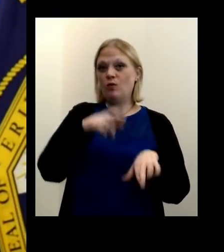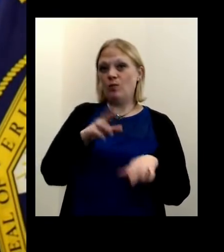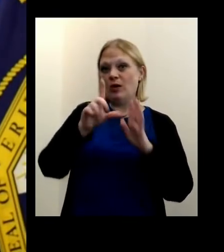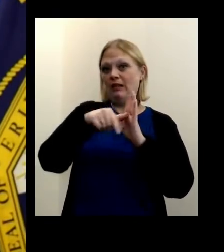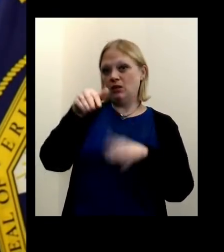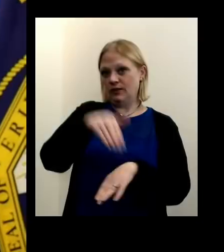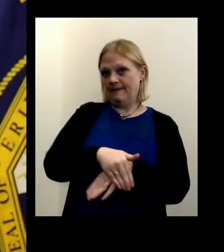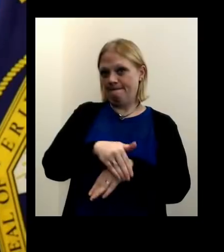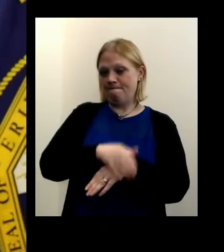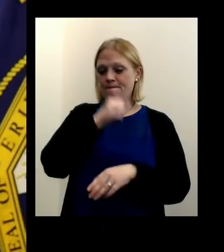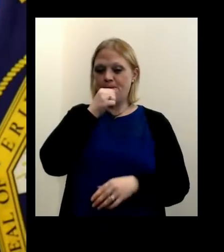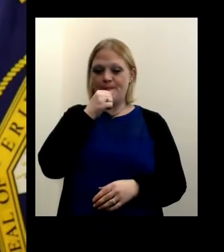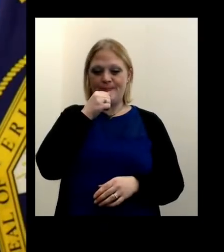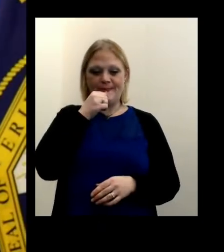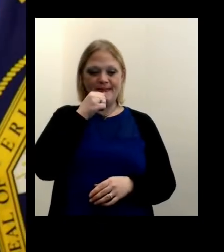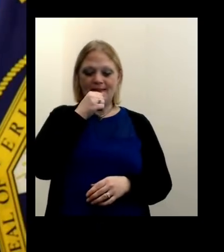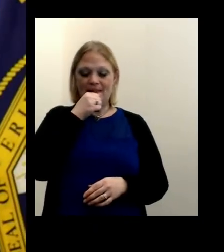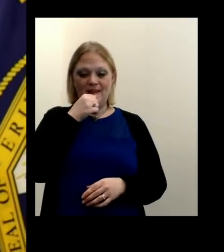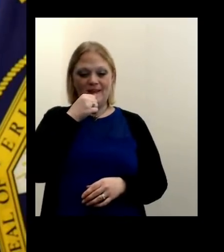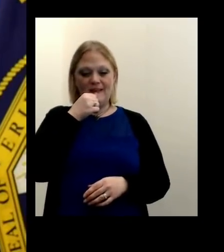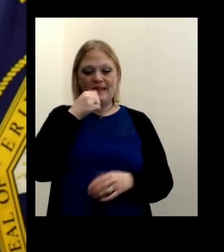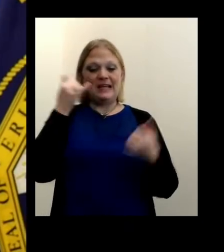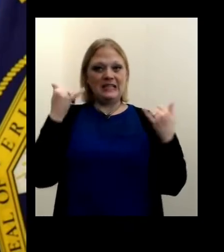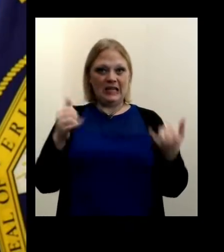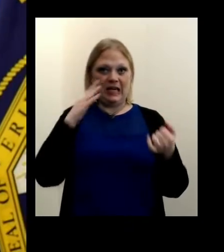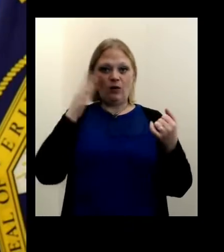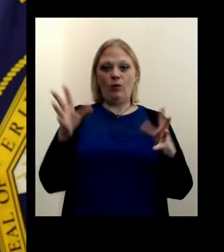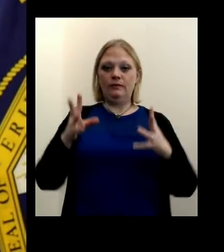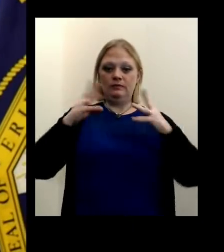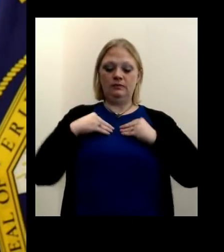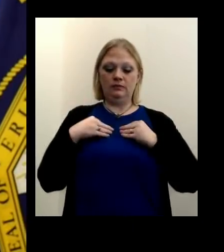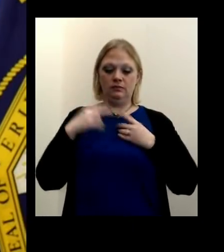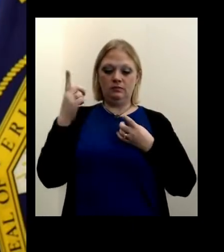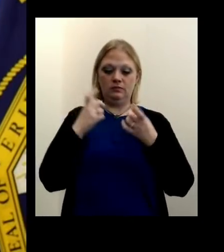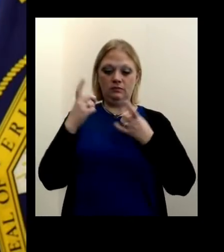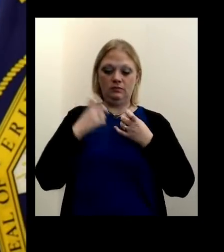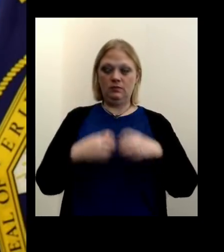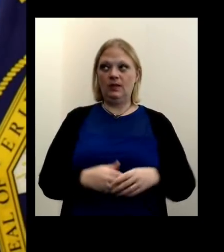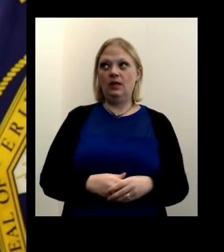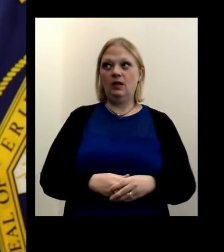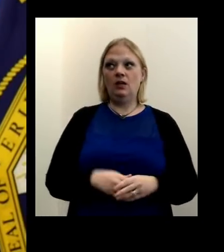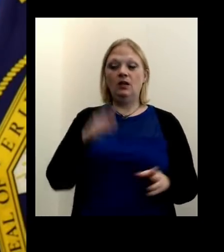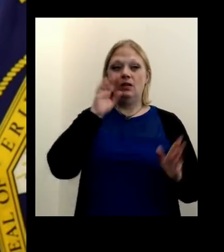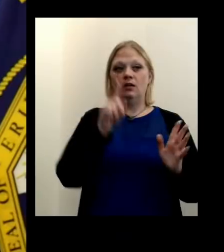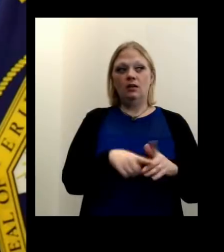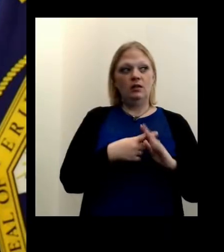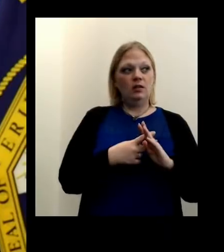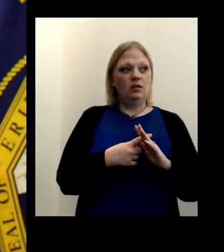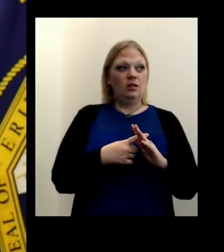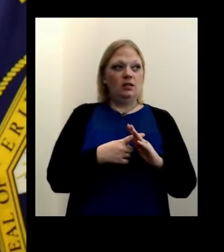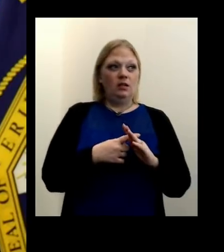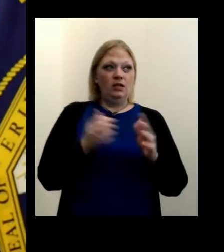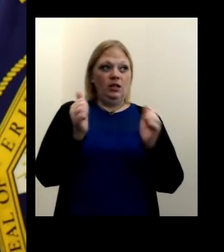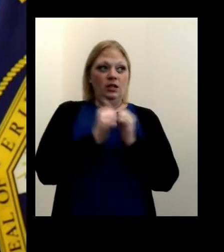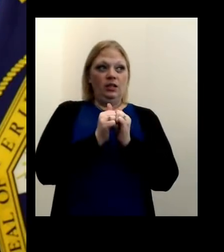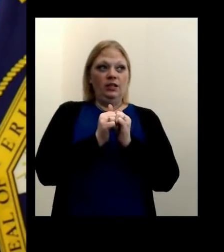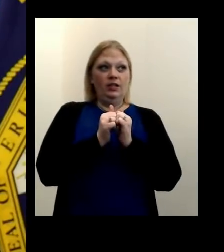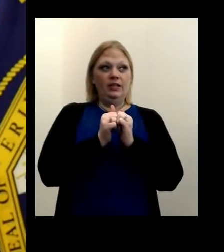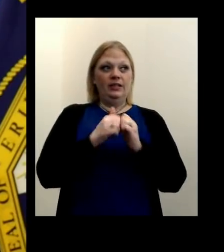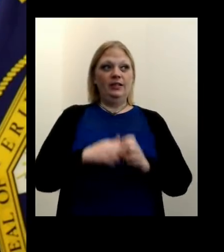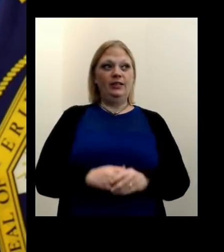later tonight. With that, we'll open it up for questions, and we will start with